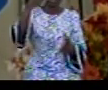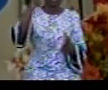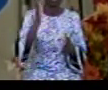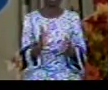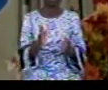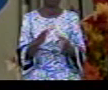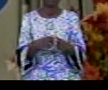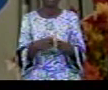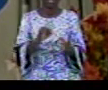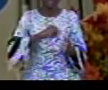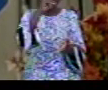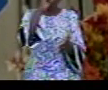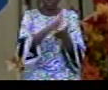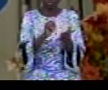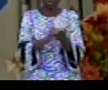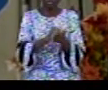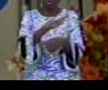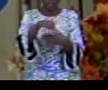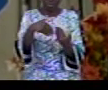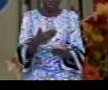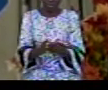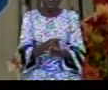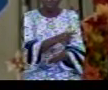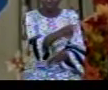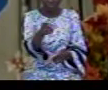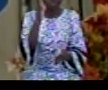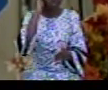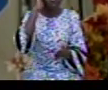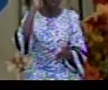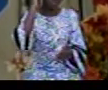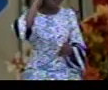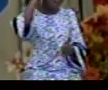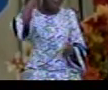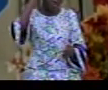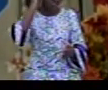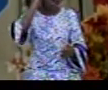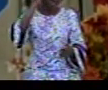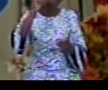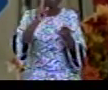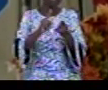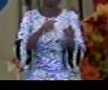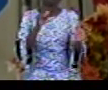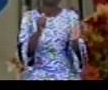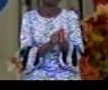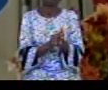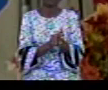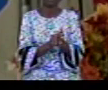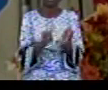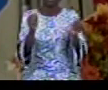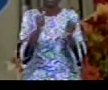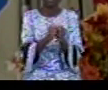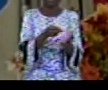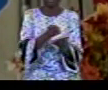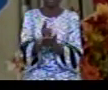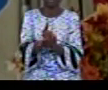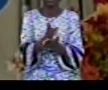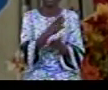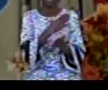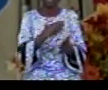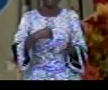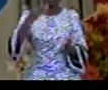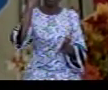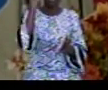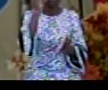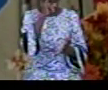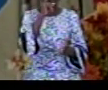testify to that. Filled with humility, integrity, and unadulterated truth about